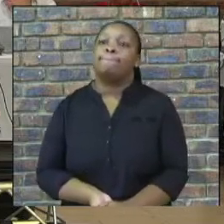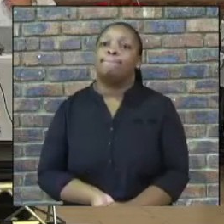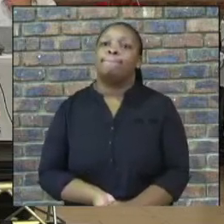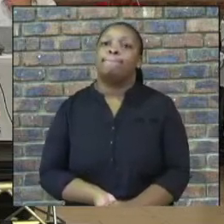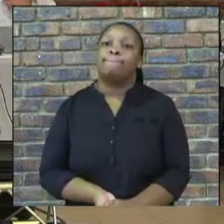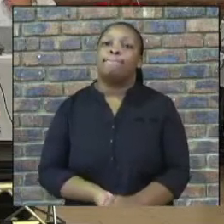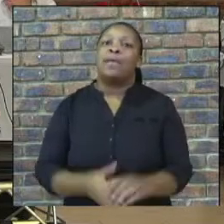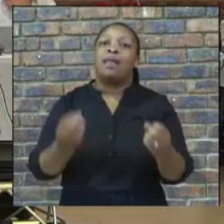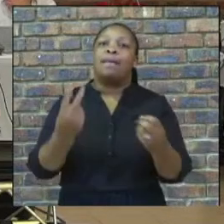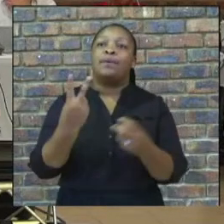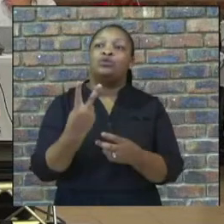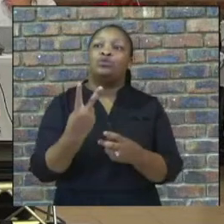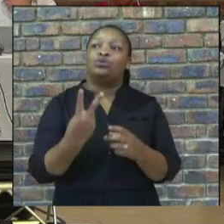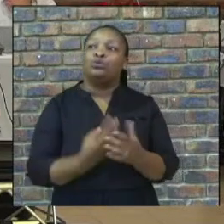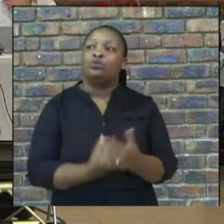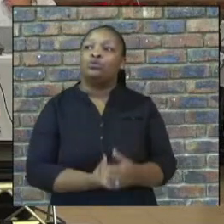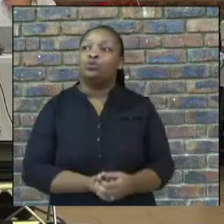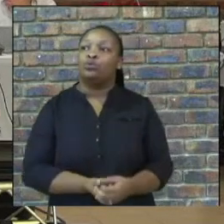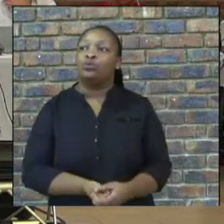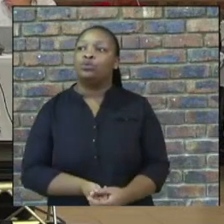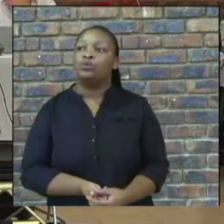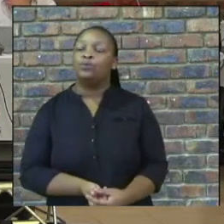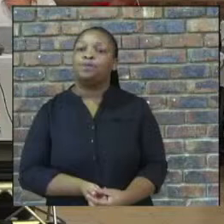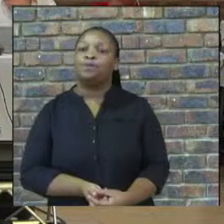Number 2.